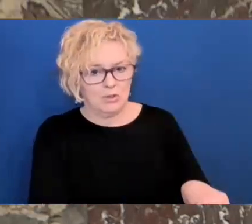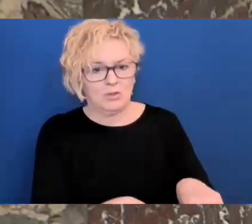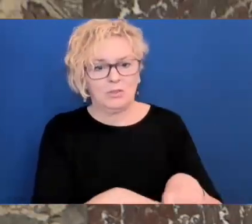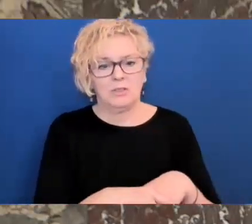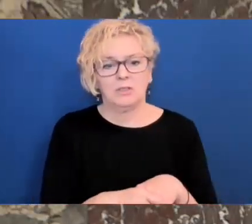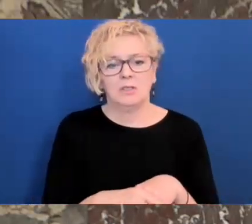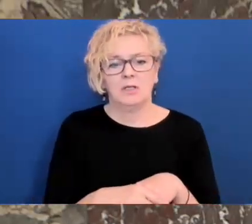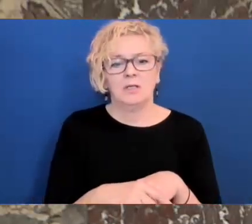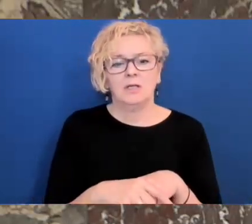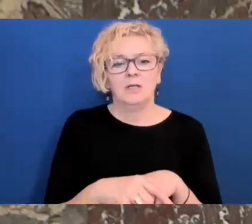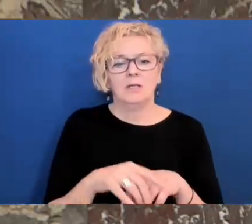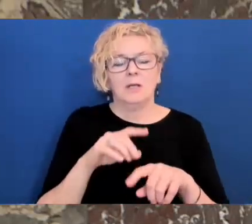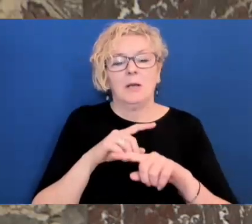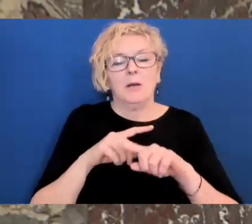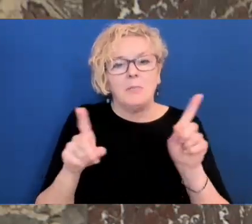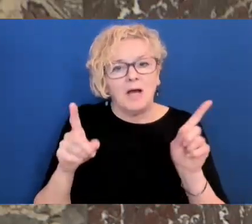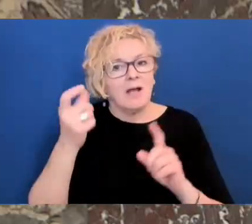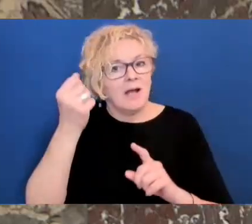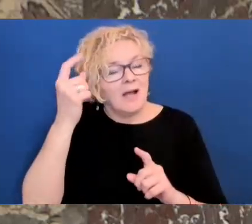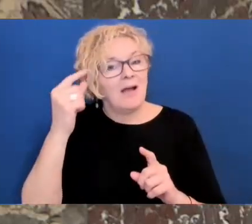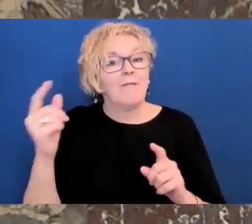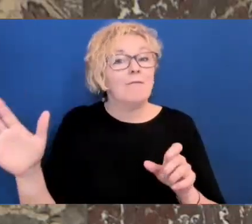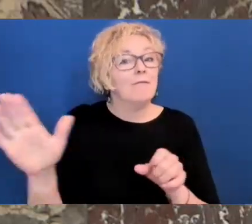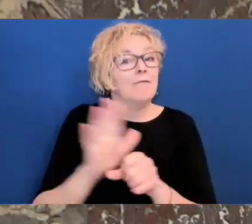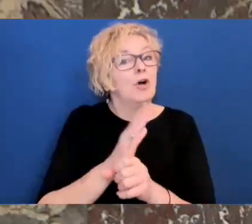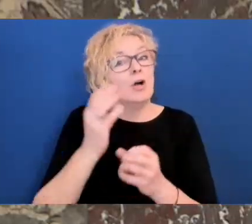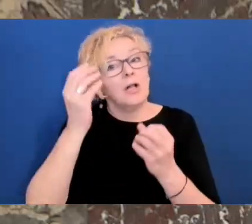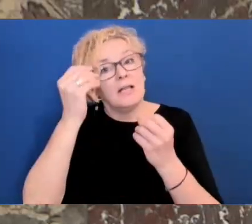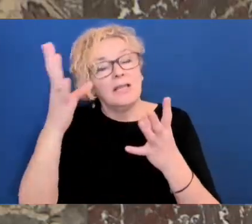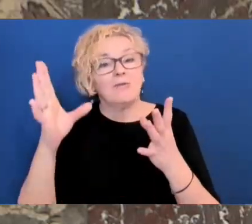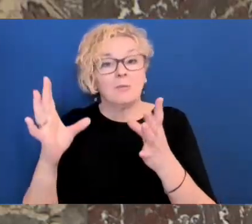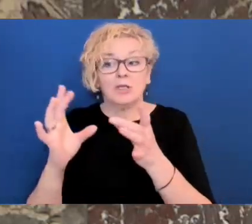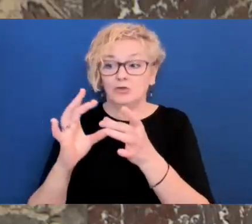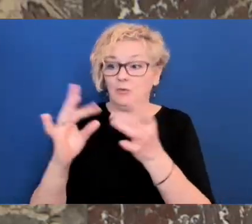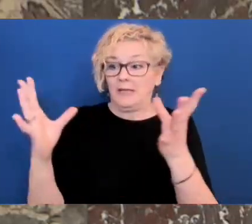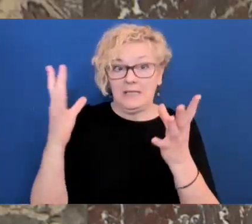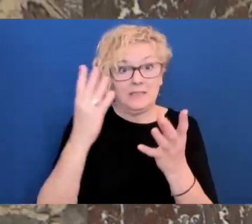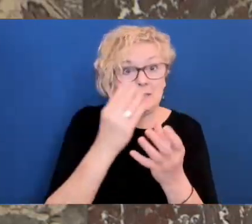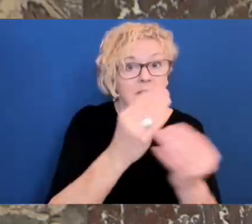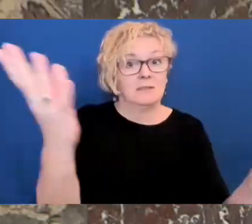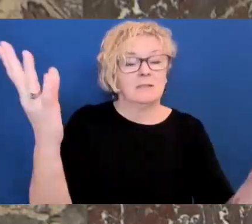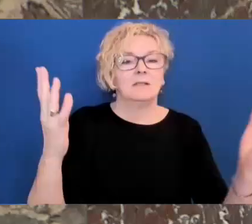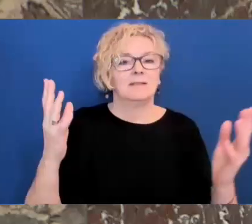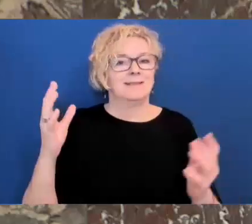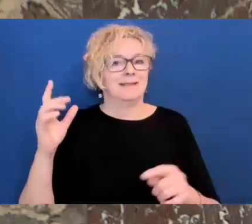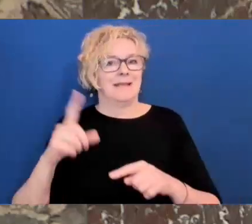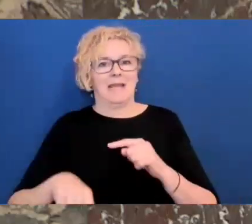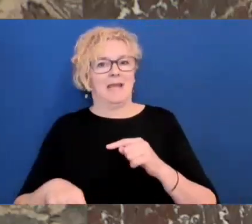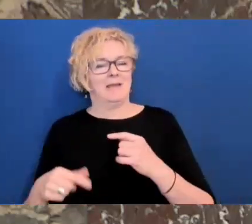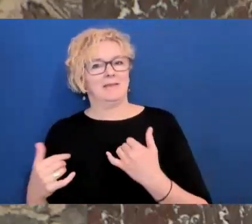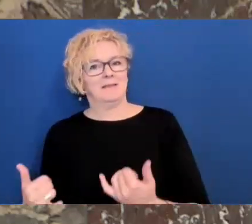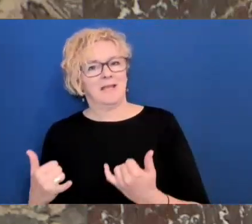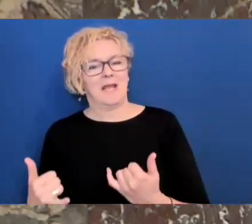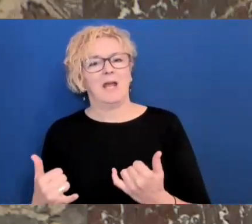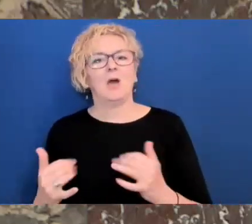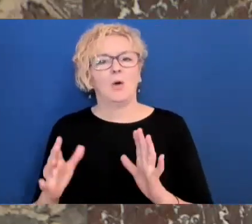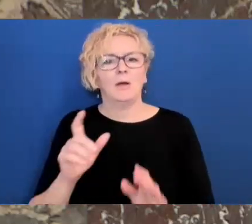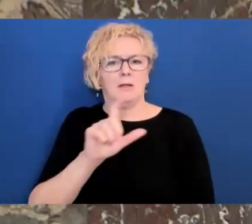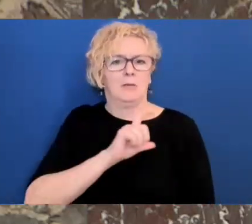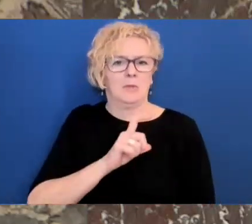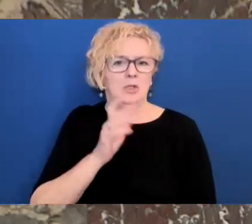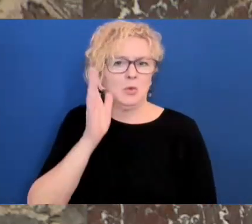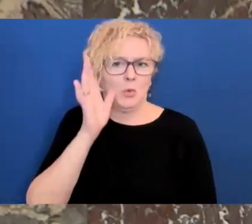Police will release information as they can. We want them to do that, encourage them to do that, but not at the expense of getting a